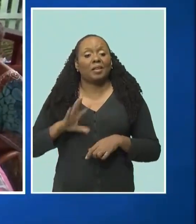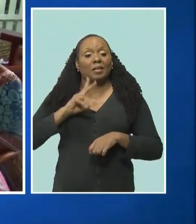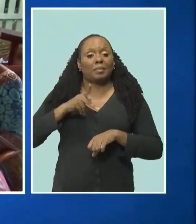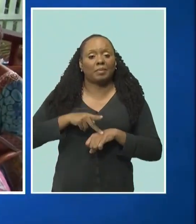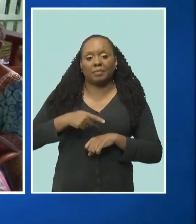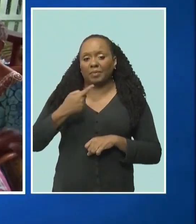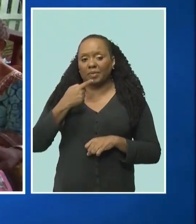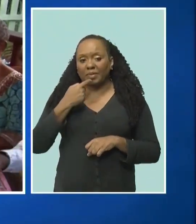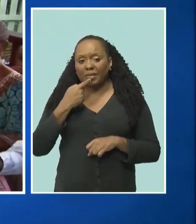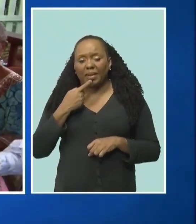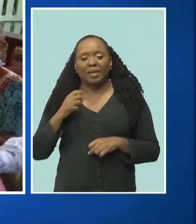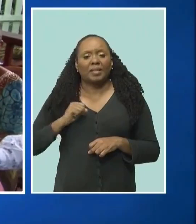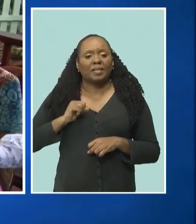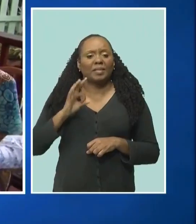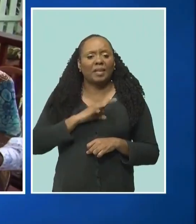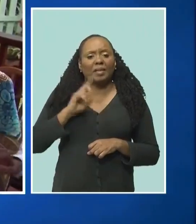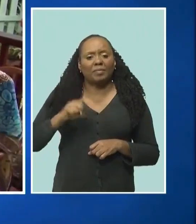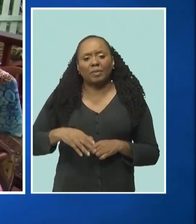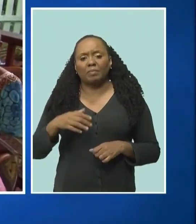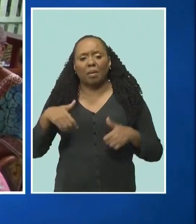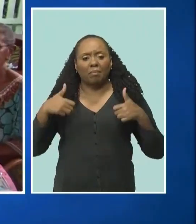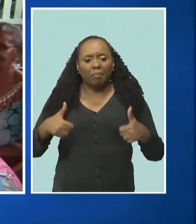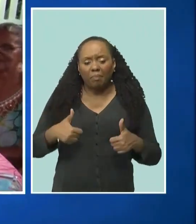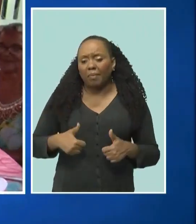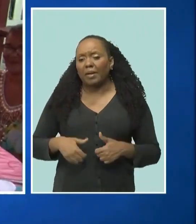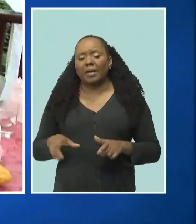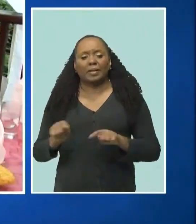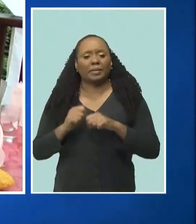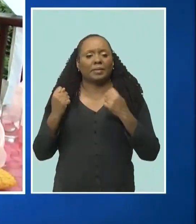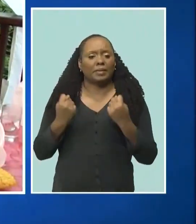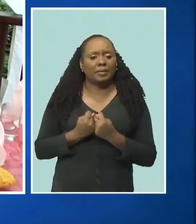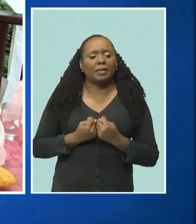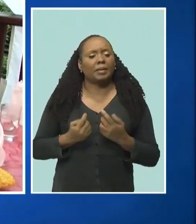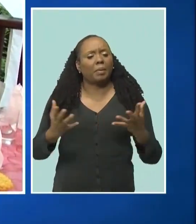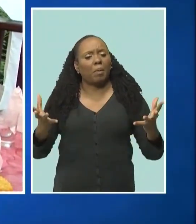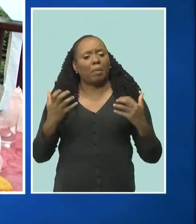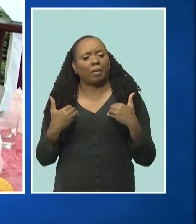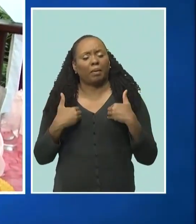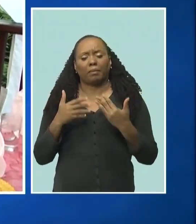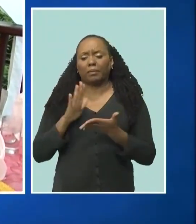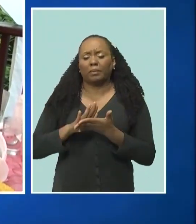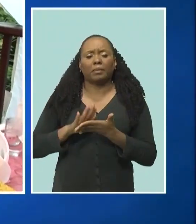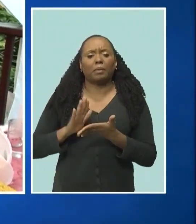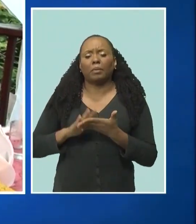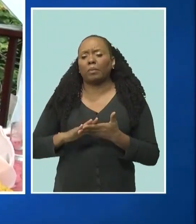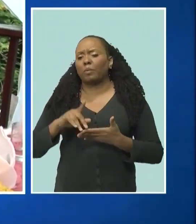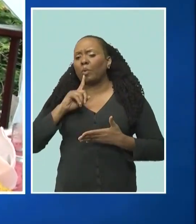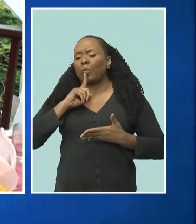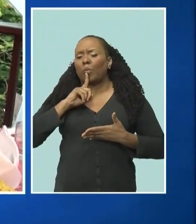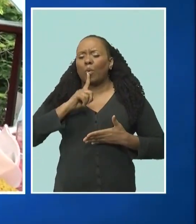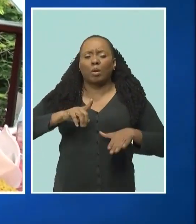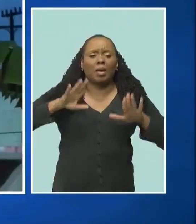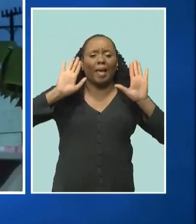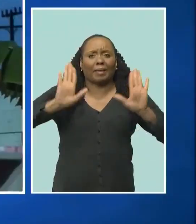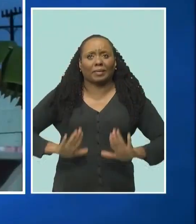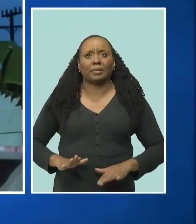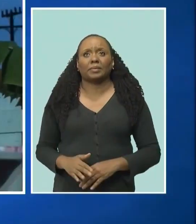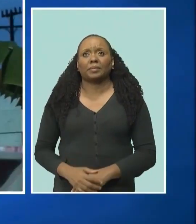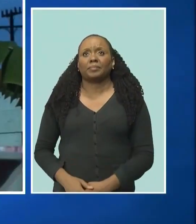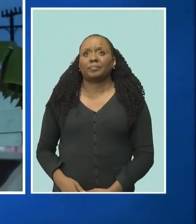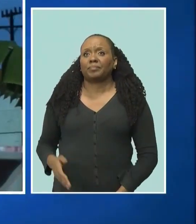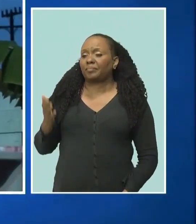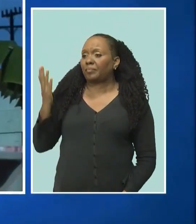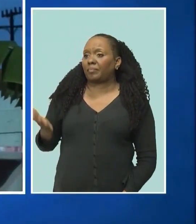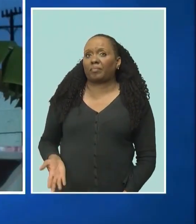Mary Archer says she and her team remain committed to maintaining a culture of excellence. We are here to